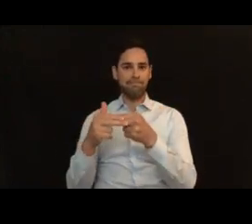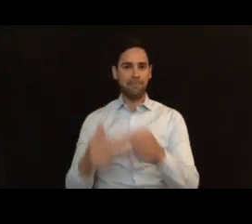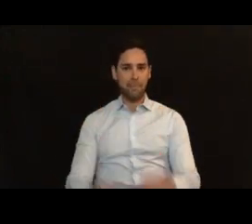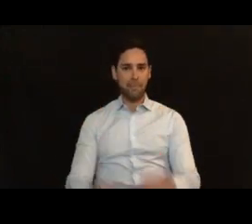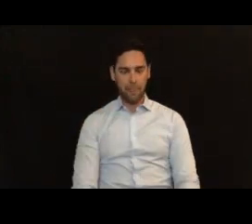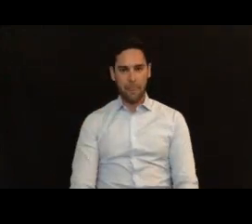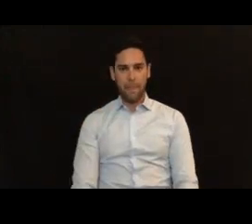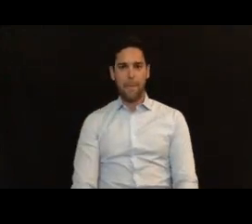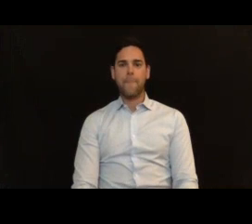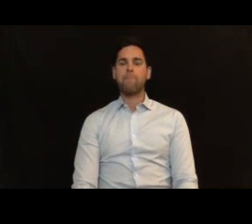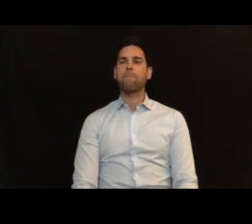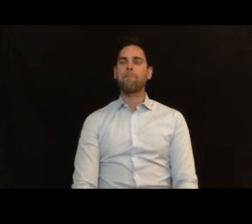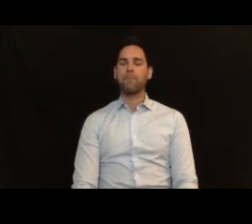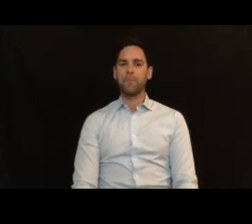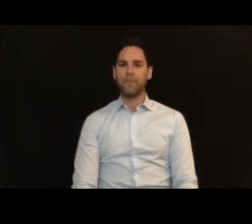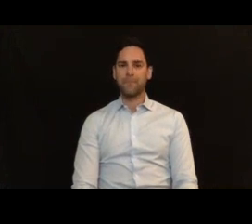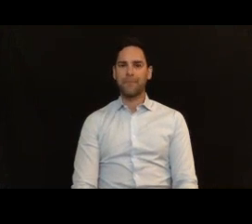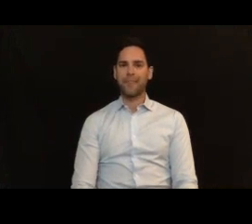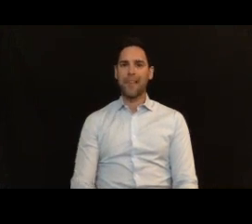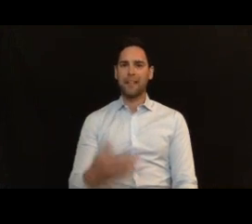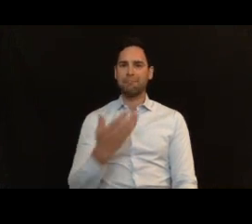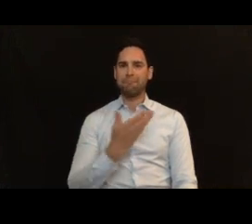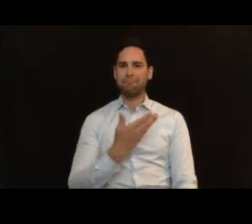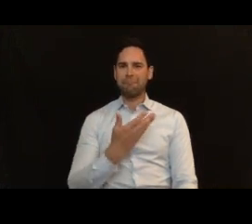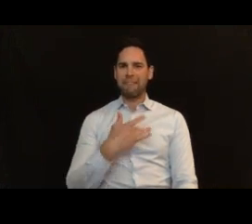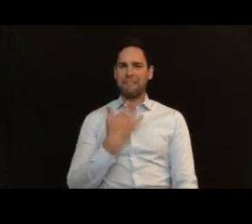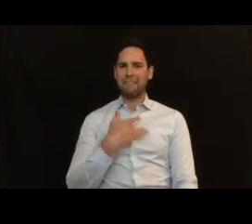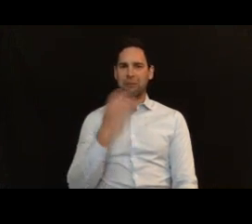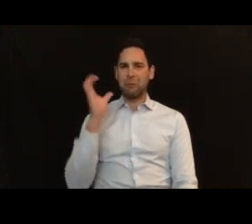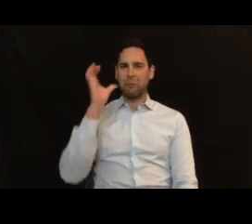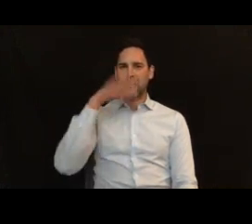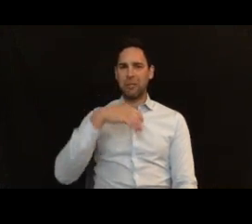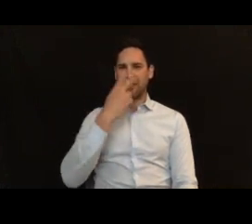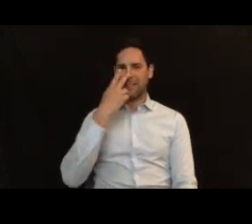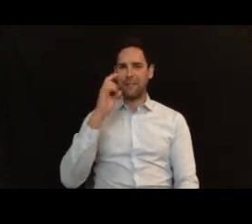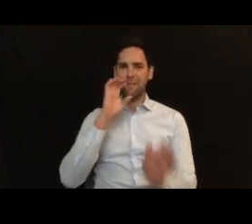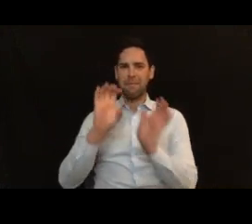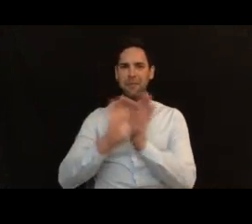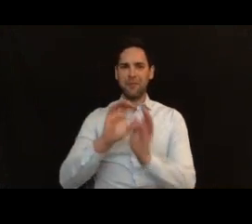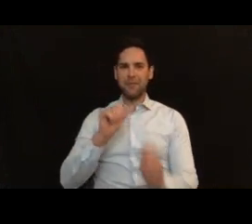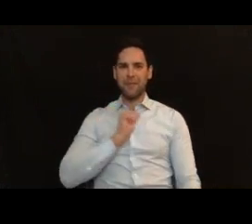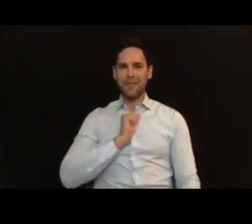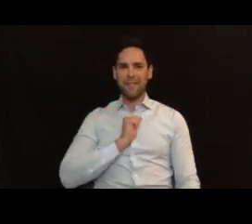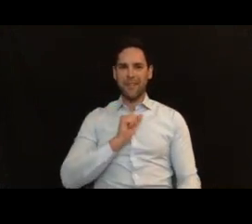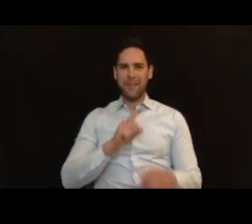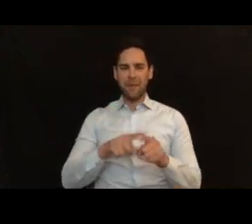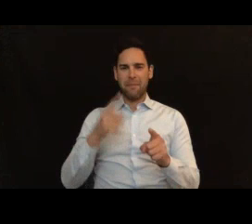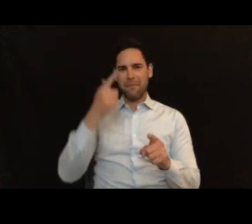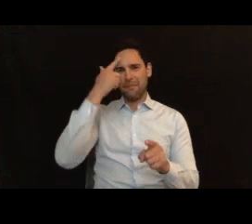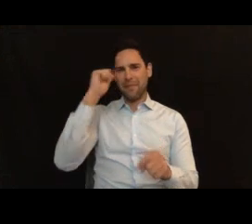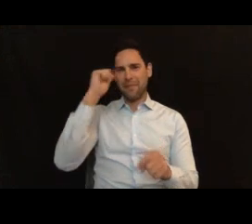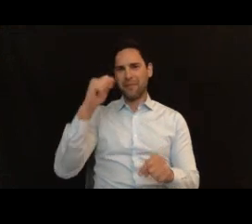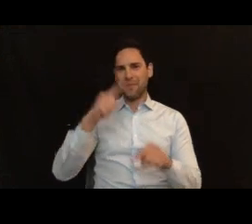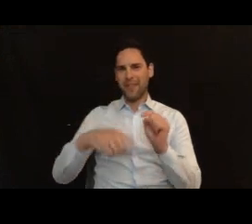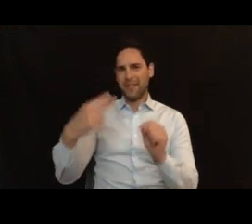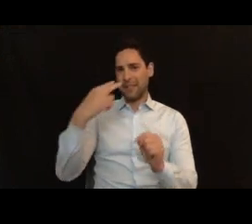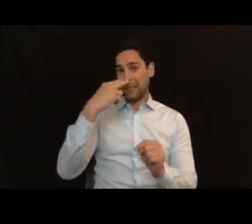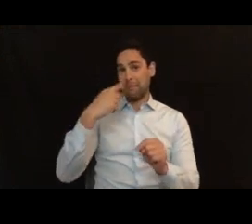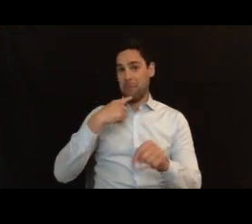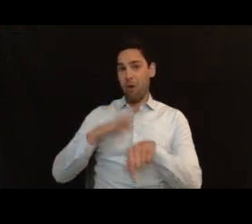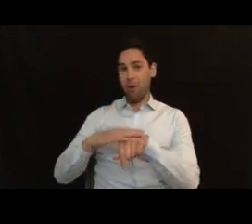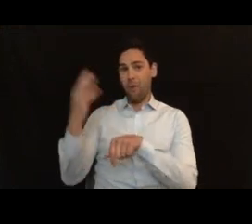So this feels kind of weird having pictures of myself, but I guess since you guys can't see me on webcam, it's just as well. But